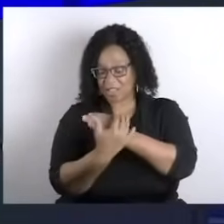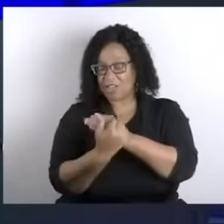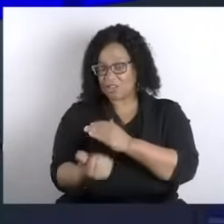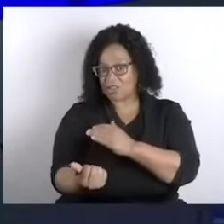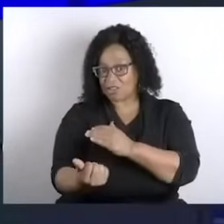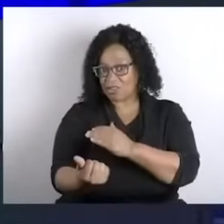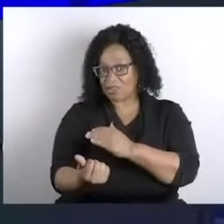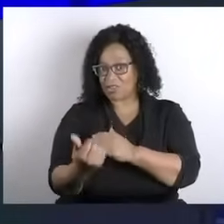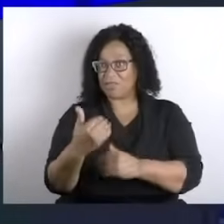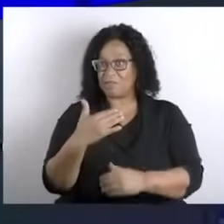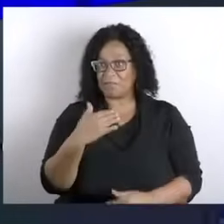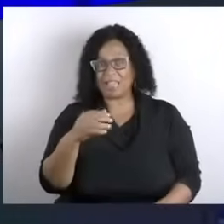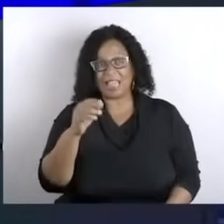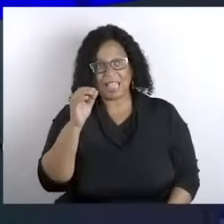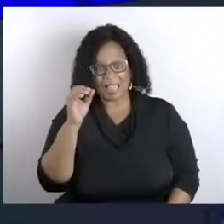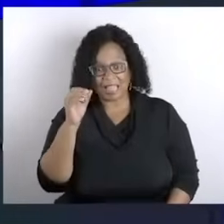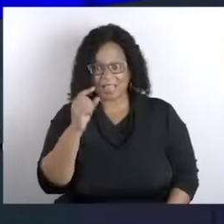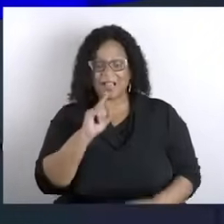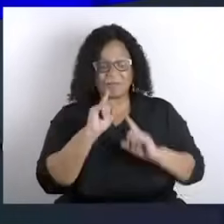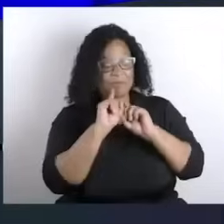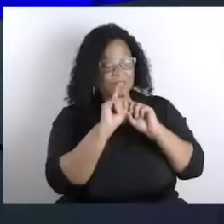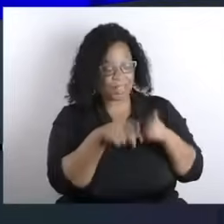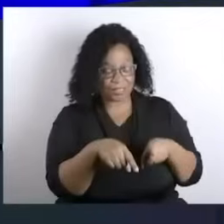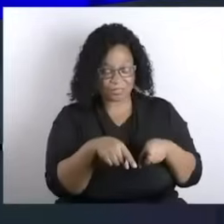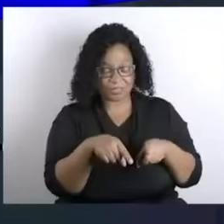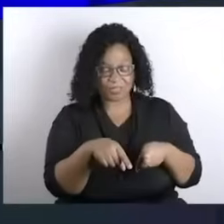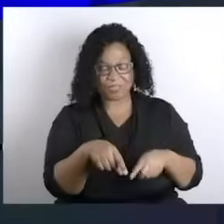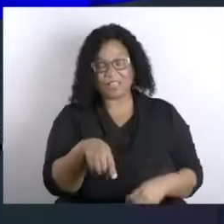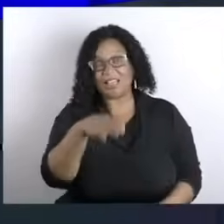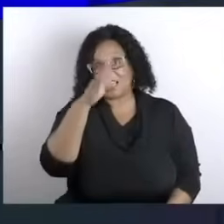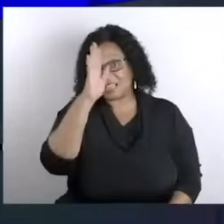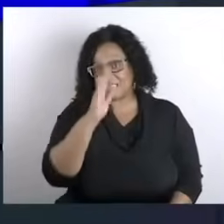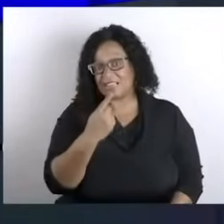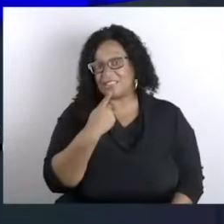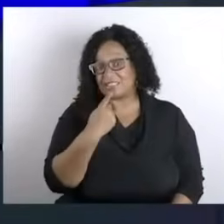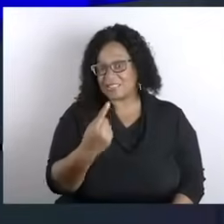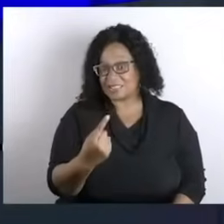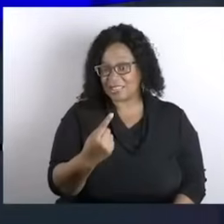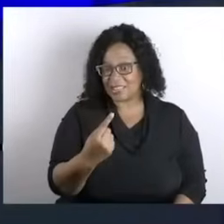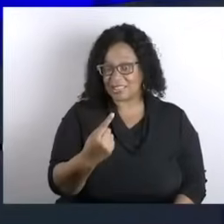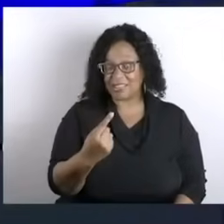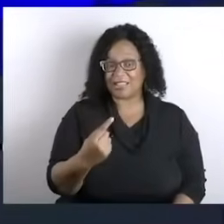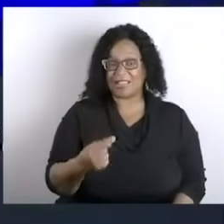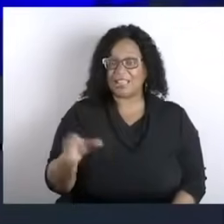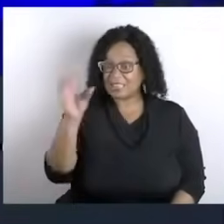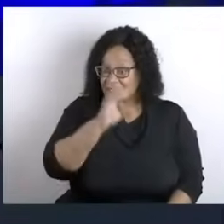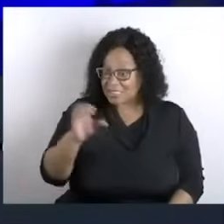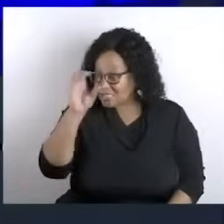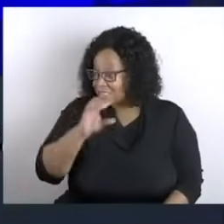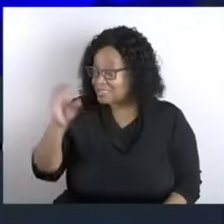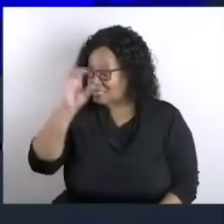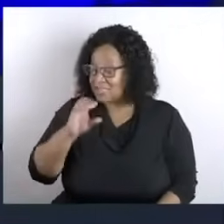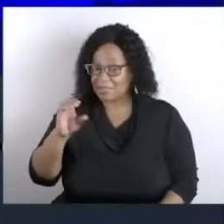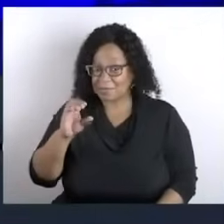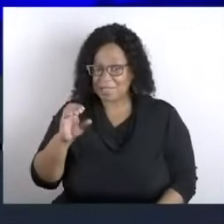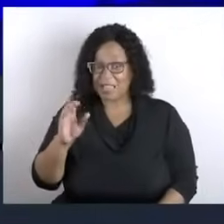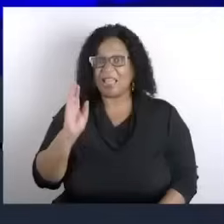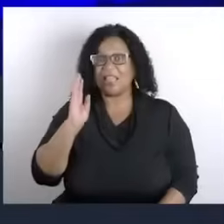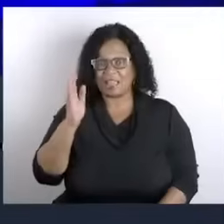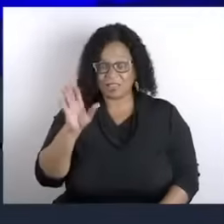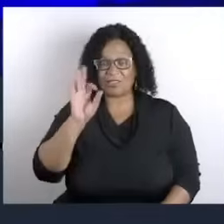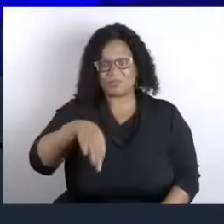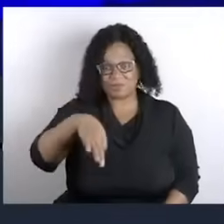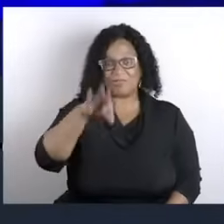you. I'll be found of you. Seek me, you'll find me when you call upon me with your whole heart. He says, after a